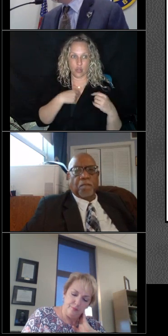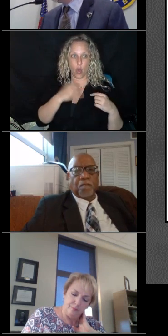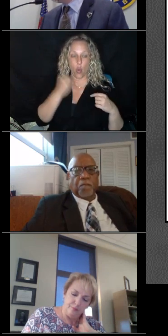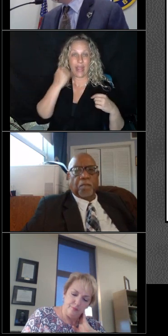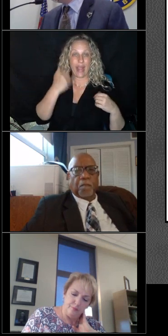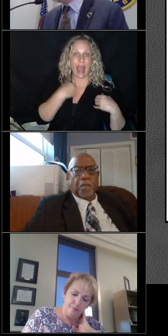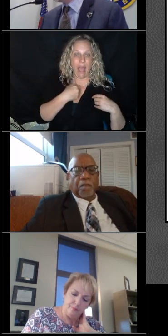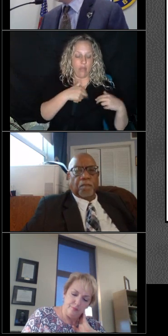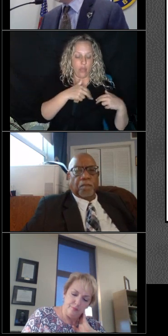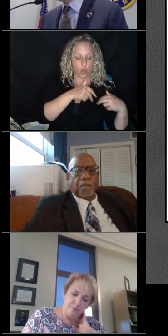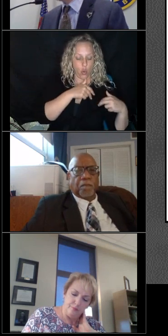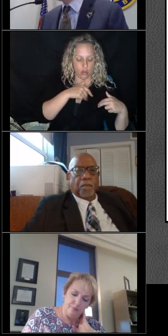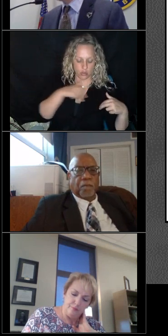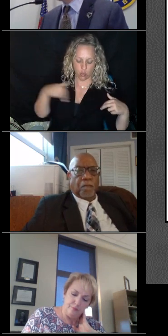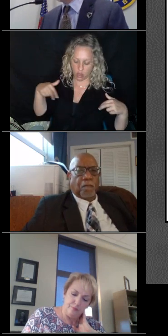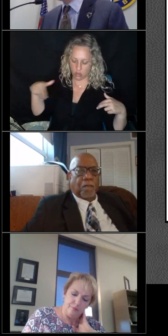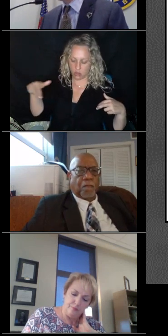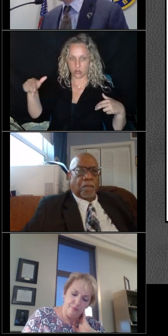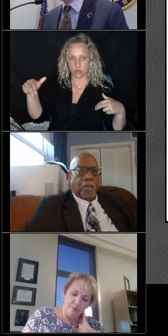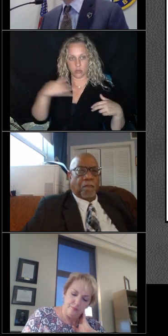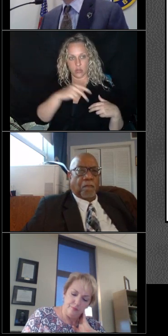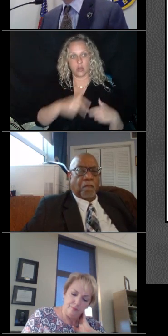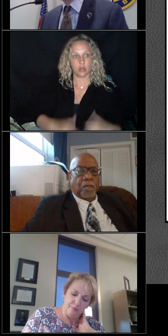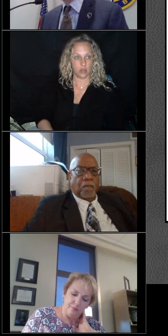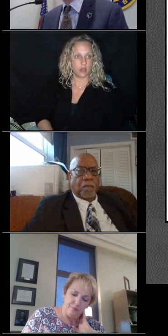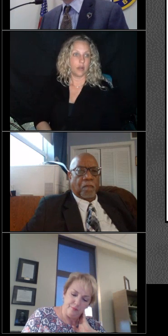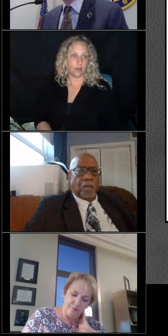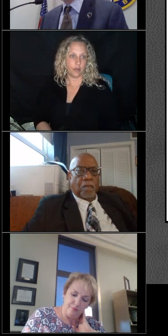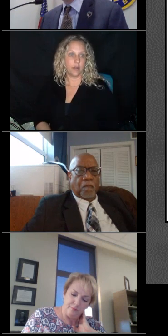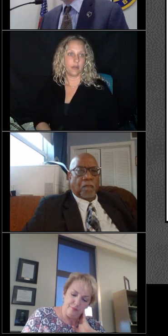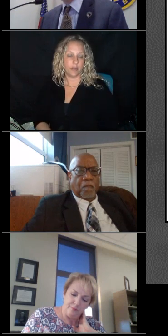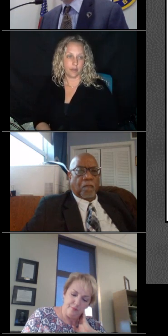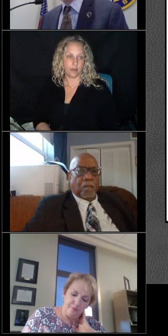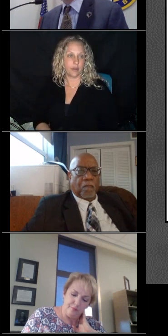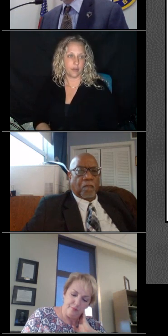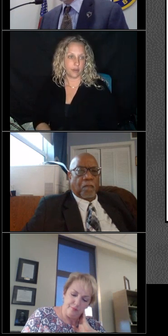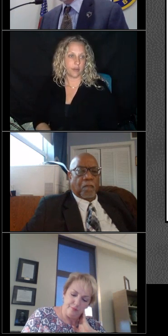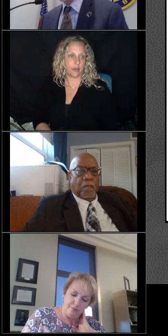crosswalks, hopefully with the ladder pattern, so that it is